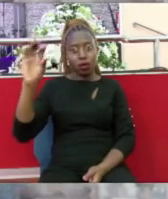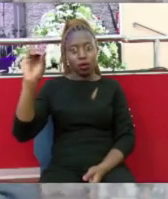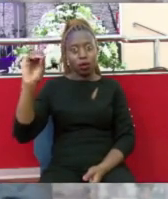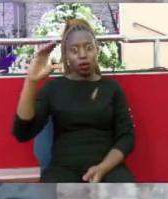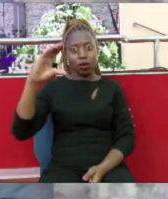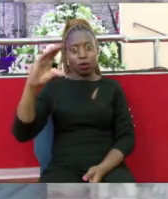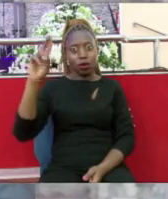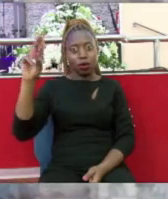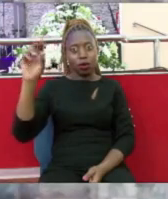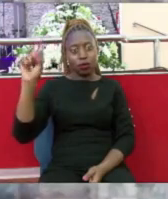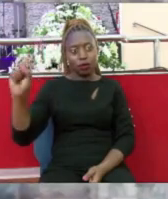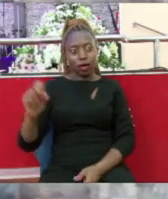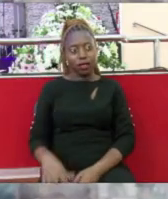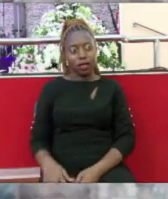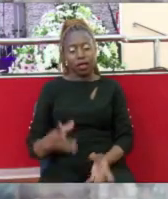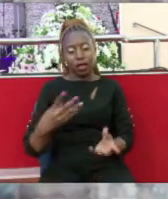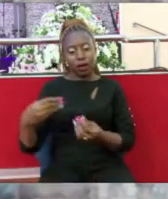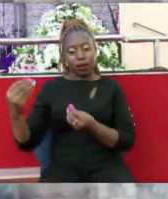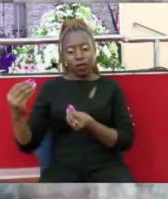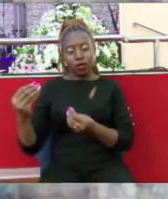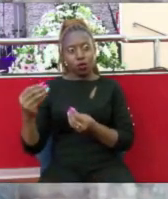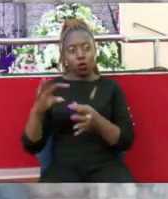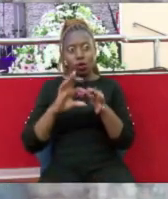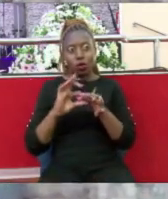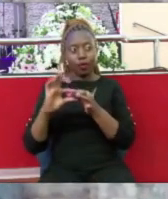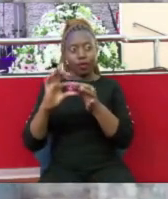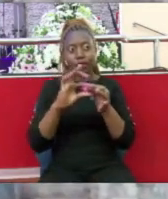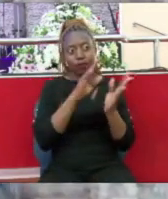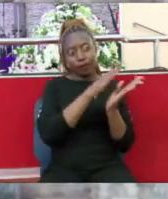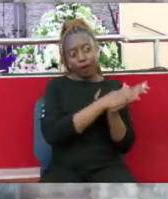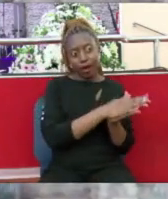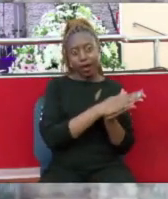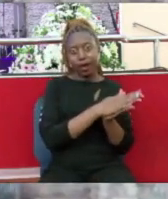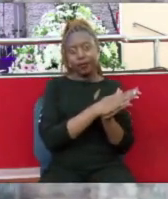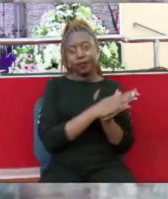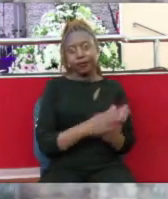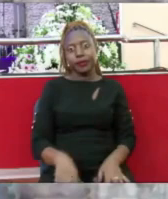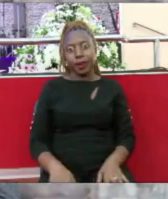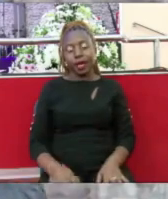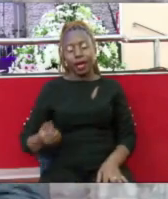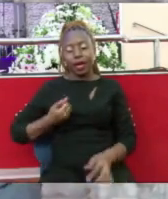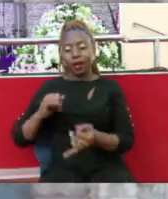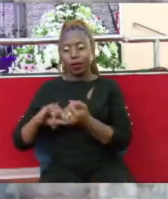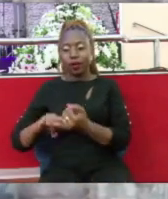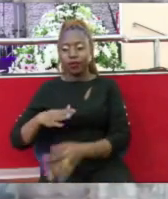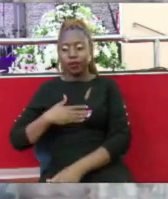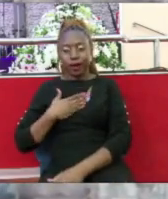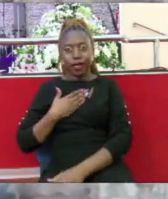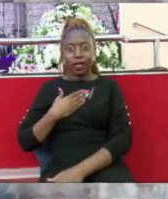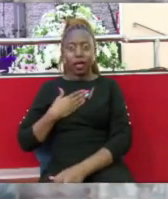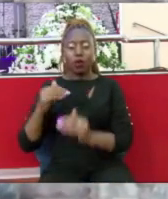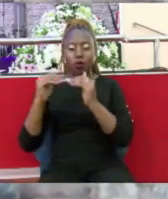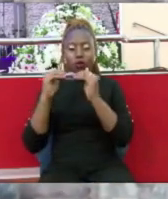cooperative bank. Wakati nilifika pale cooperative bank. My wife's bank was Equity and there was an ATM down there. Kulikuwa na ATM pale chini ya